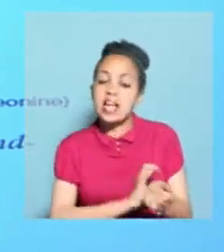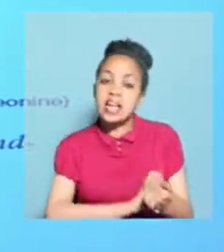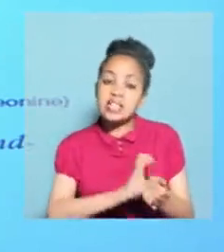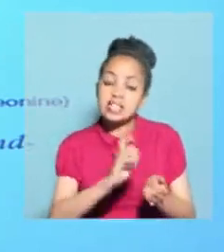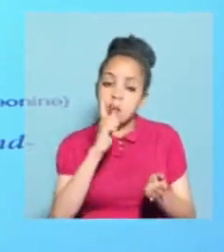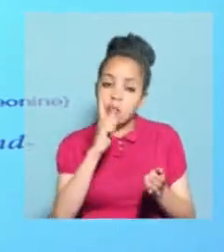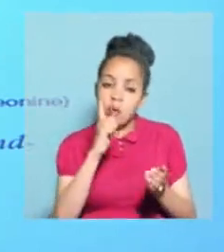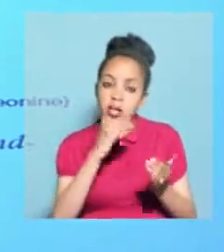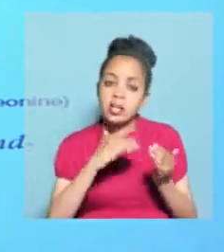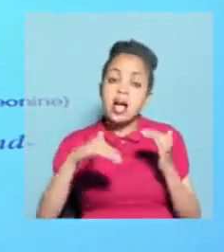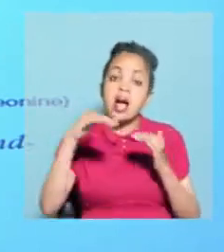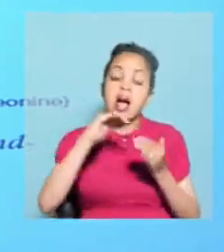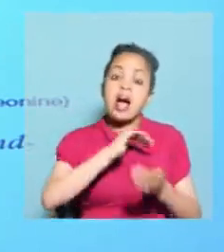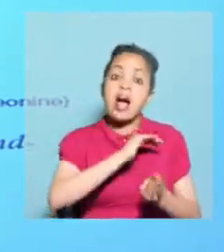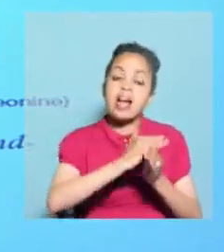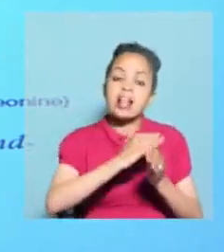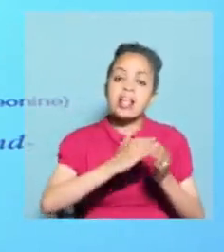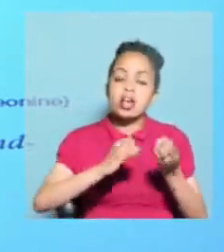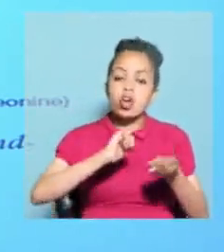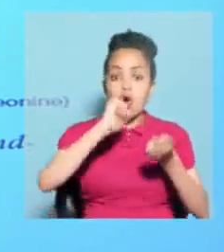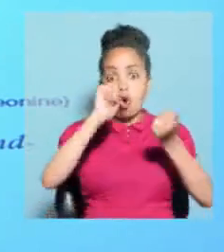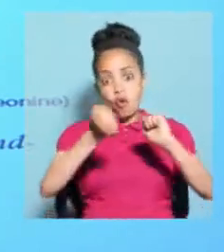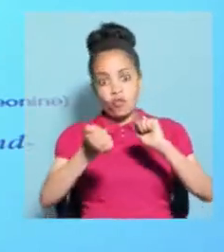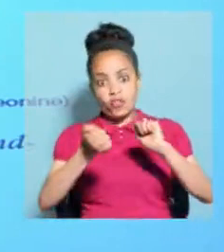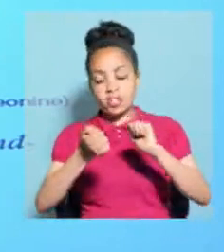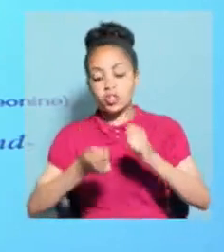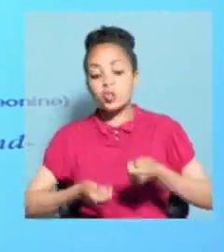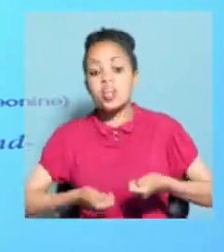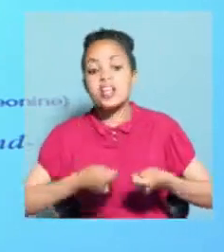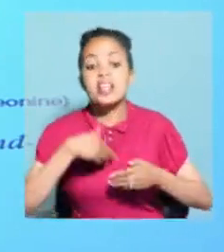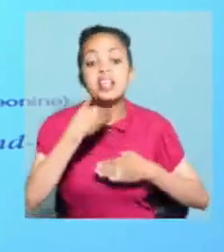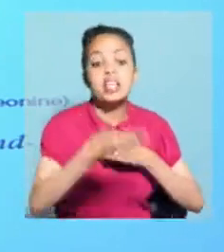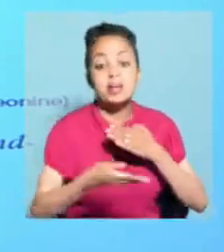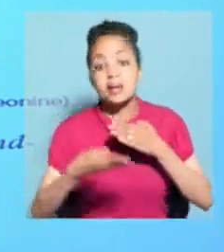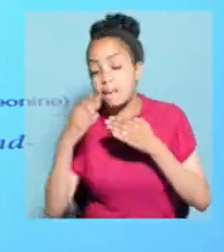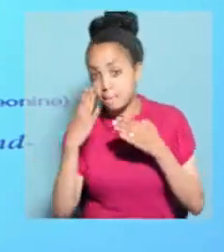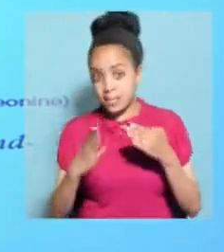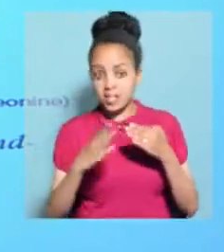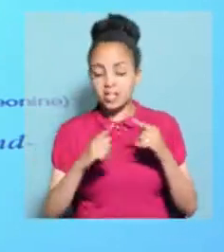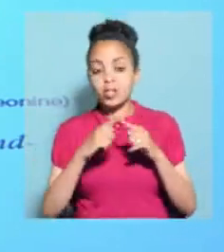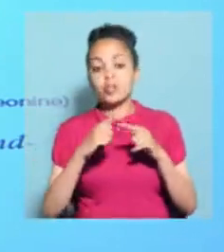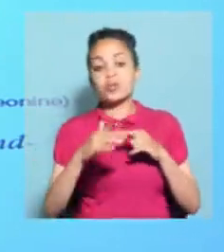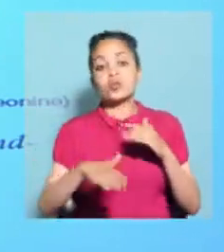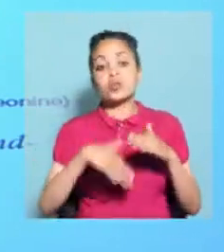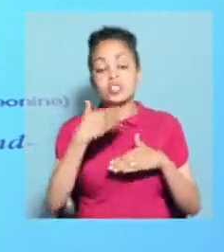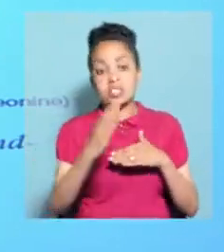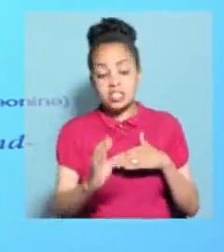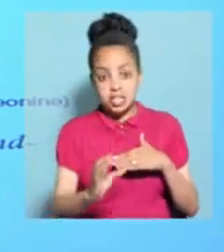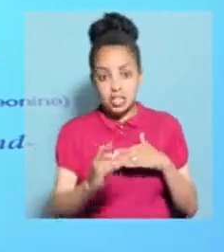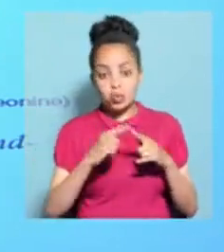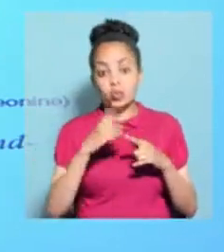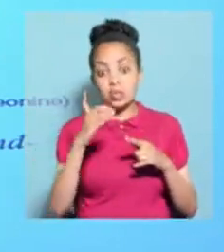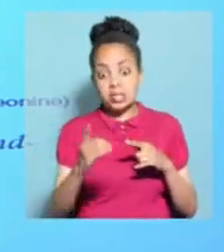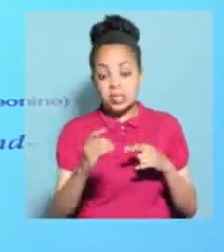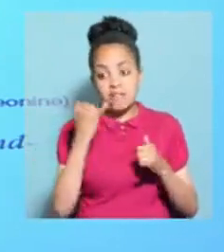1 to become highly converted to that of intermediate B, to that of intermediate C, to that of intermediate